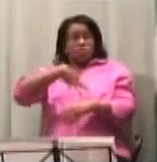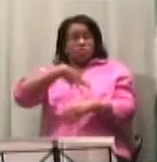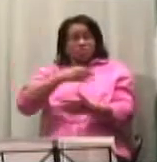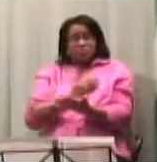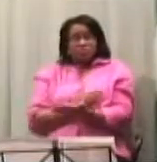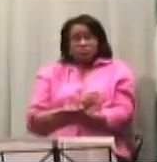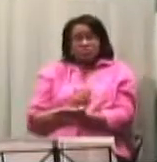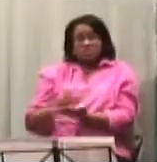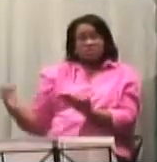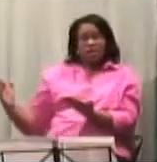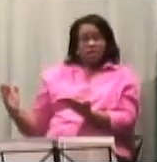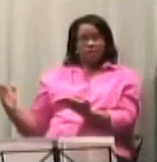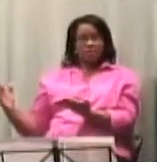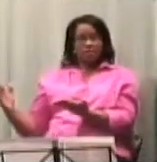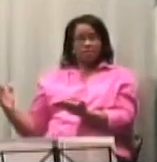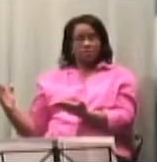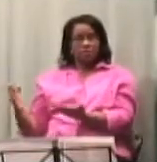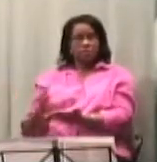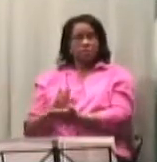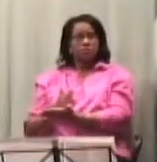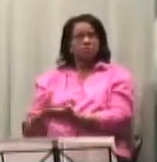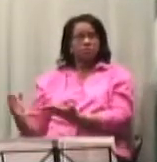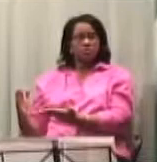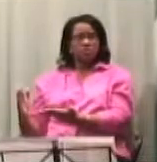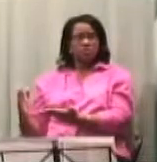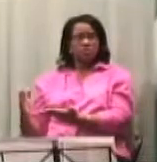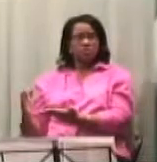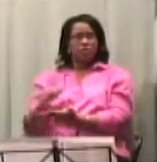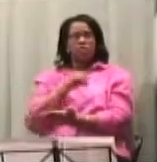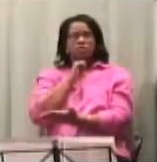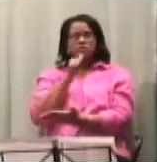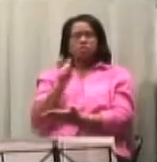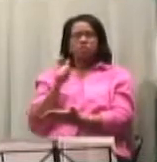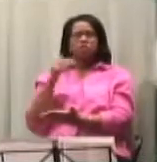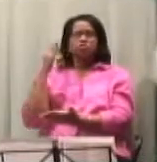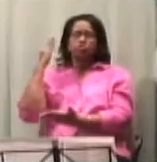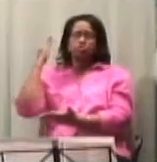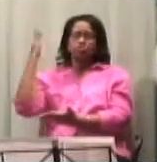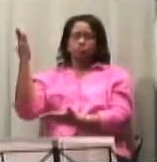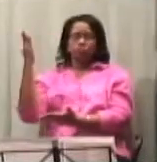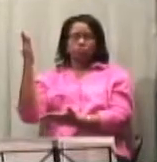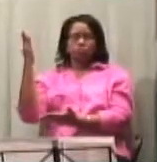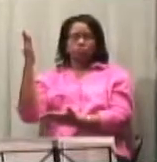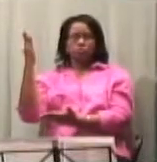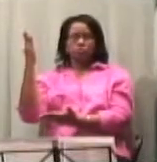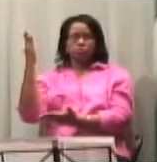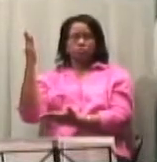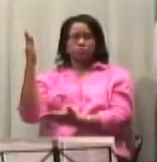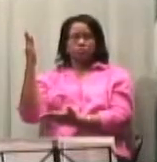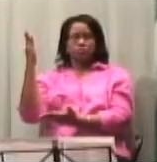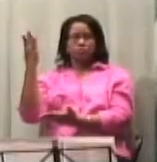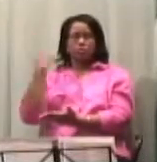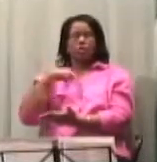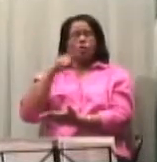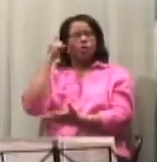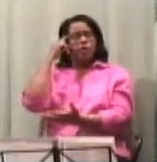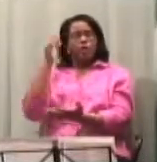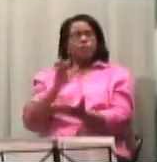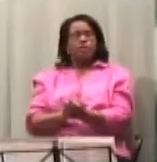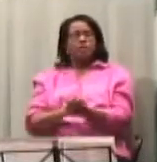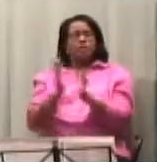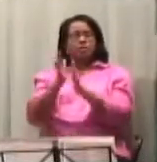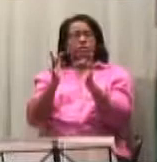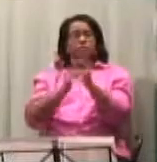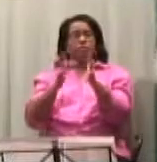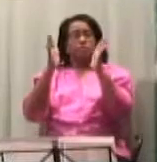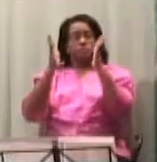reject what is contrary to what we live as Christians,